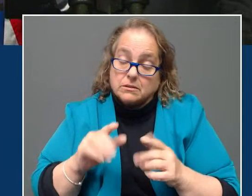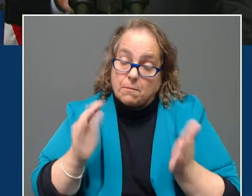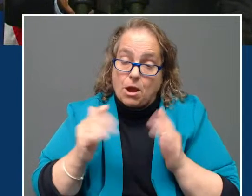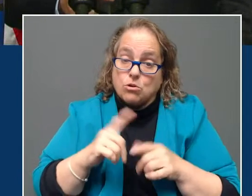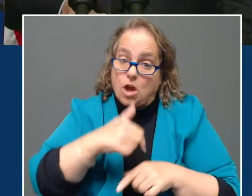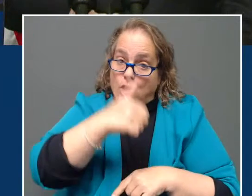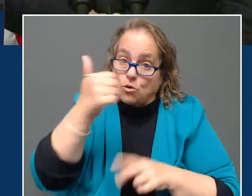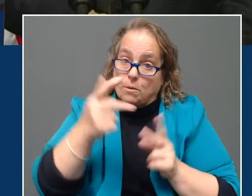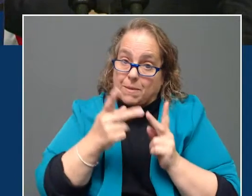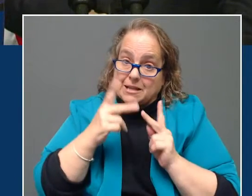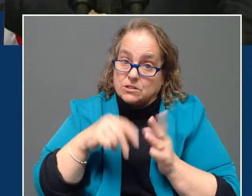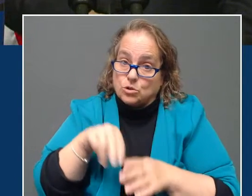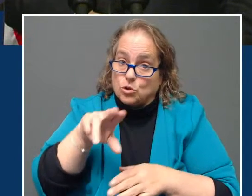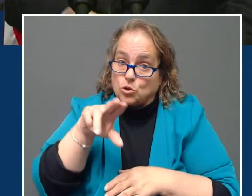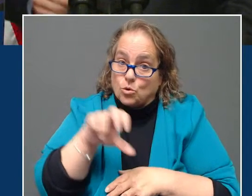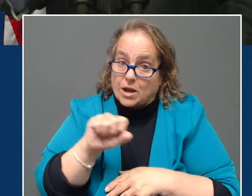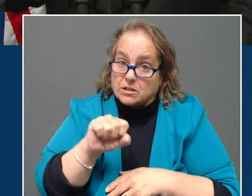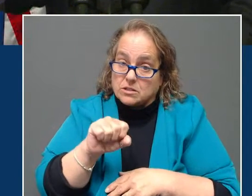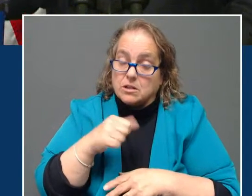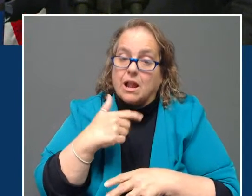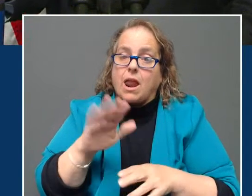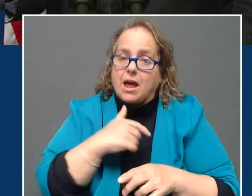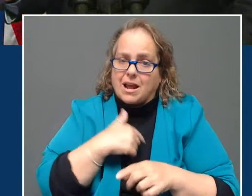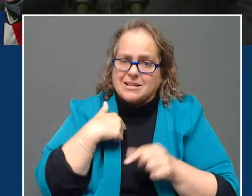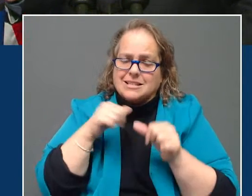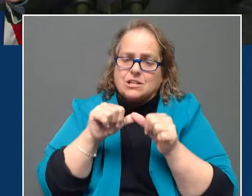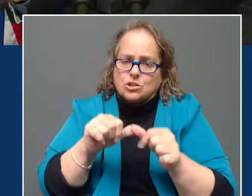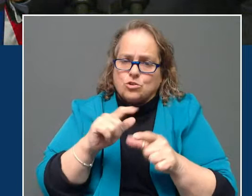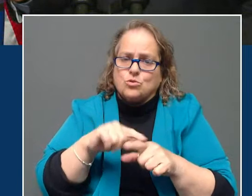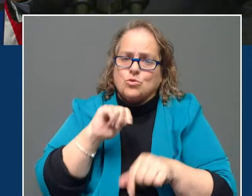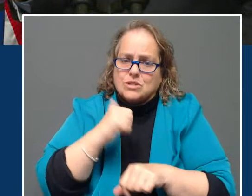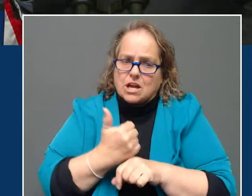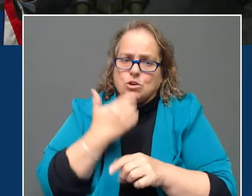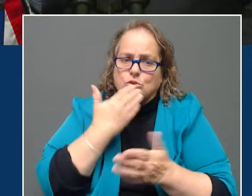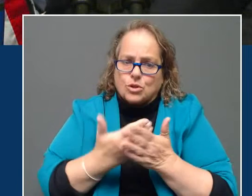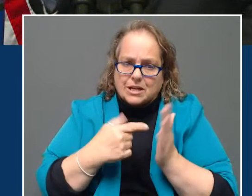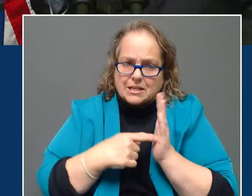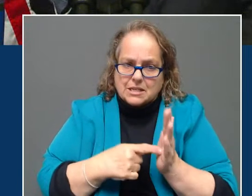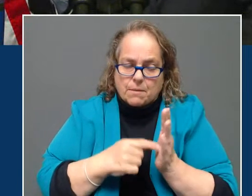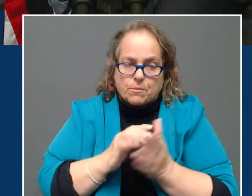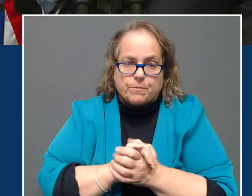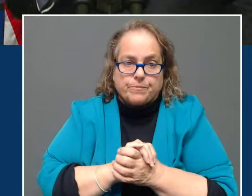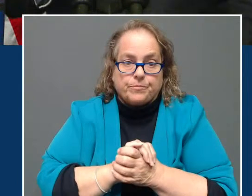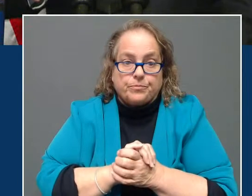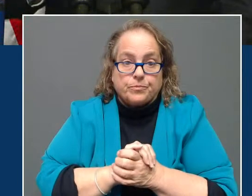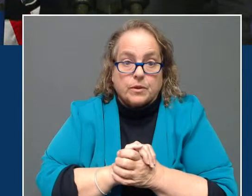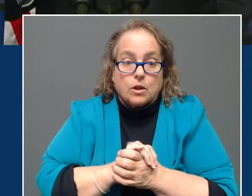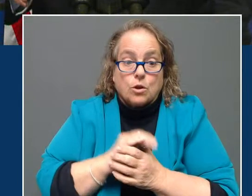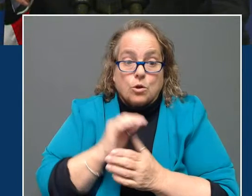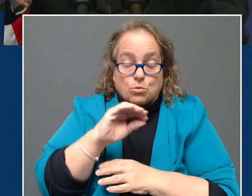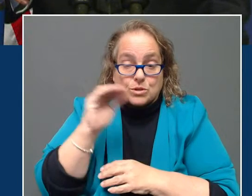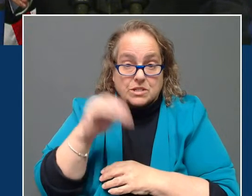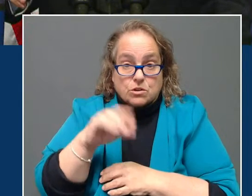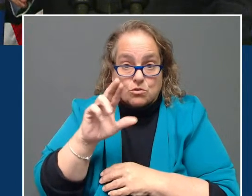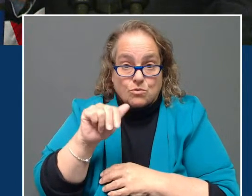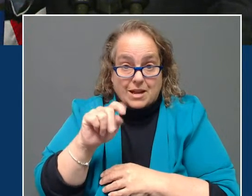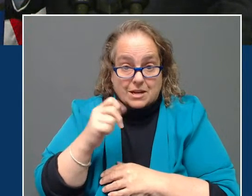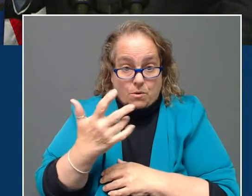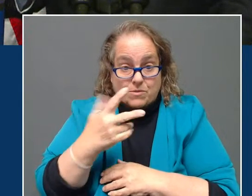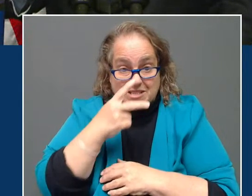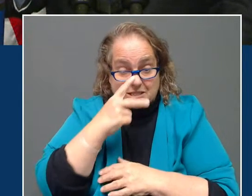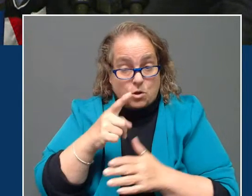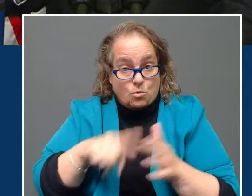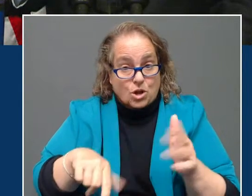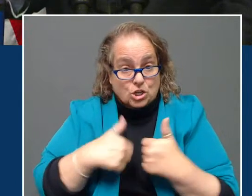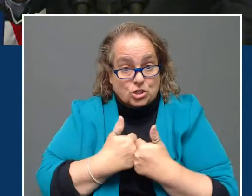Let's continue to try to set the example. Let's show positivity. This may show what a challenge it's going to be moving forward.